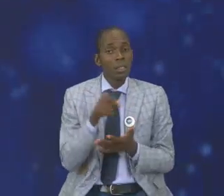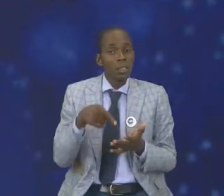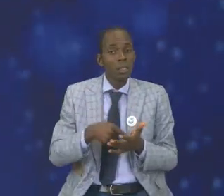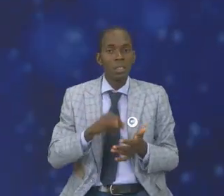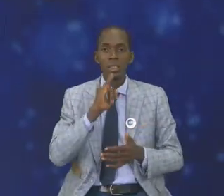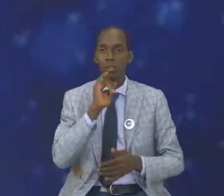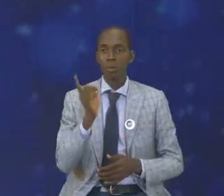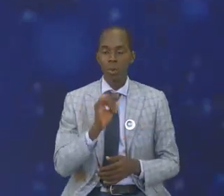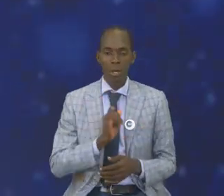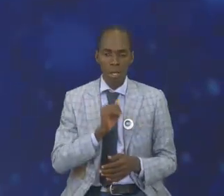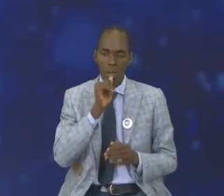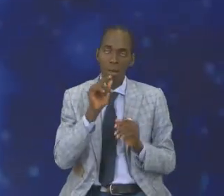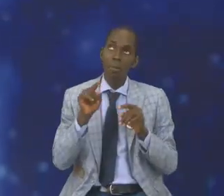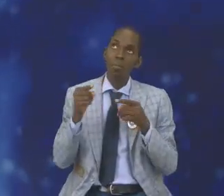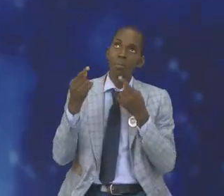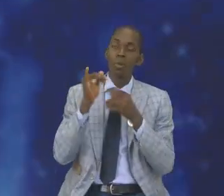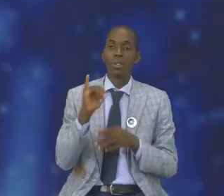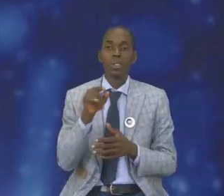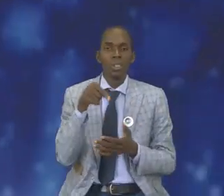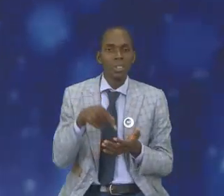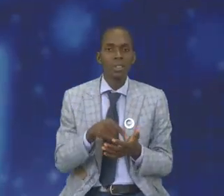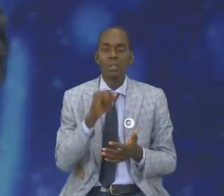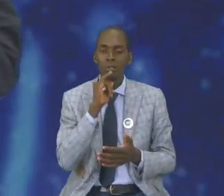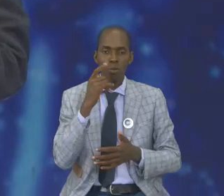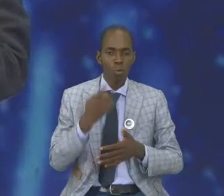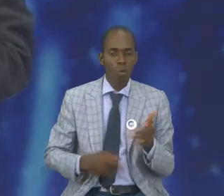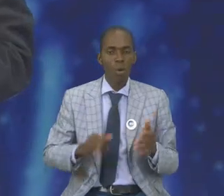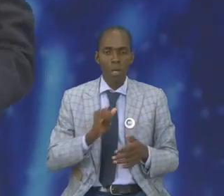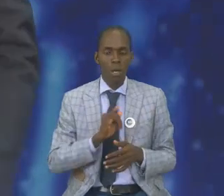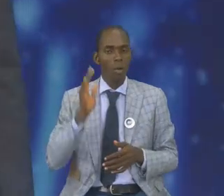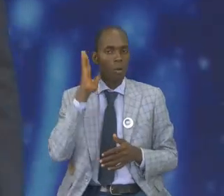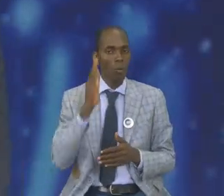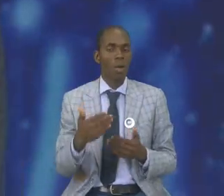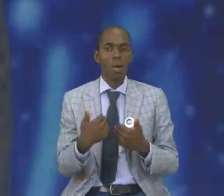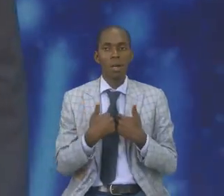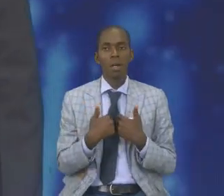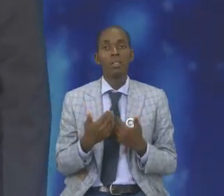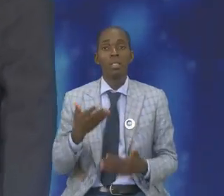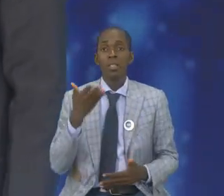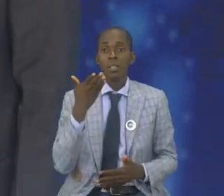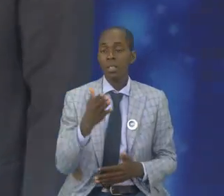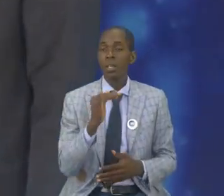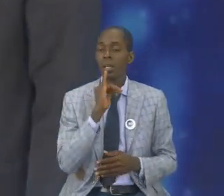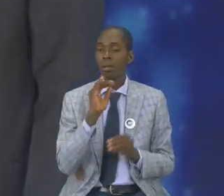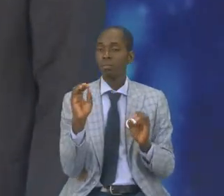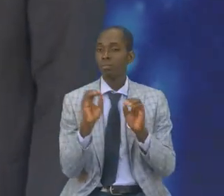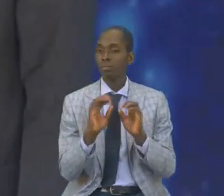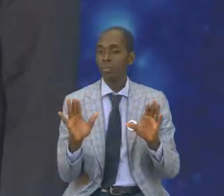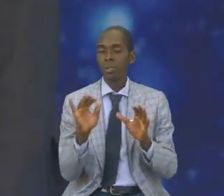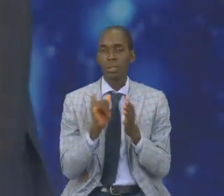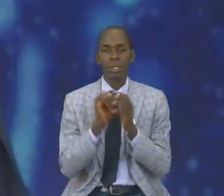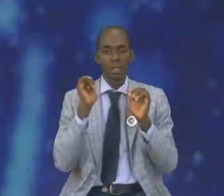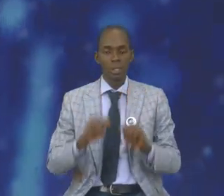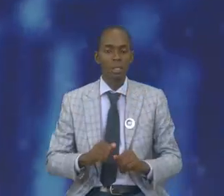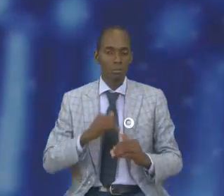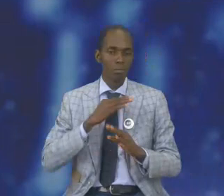am going, and this is what I will have, there is nothing that can stand in your